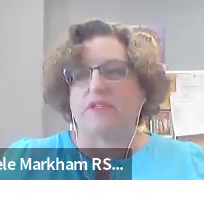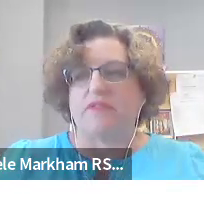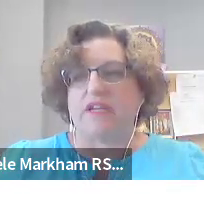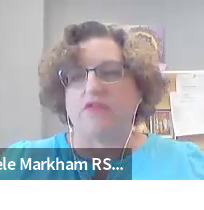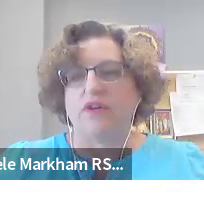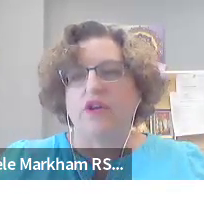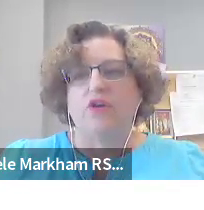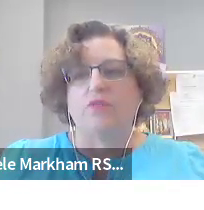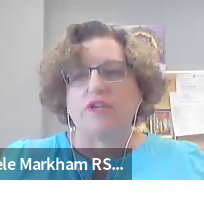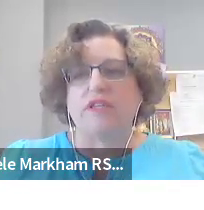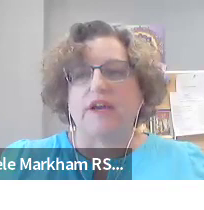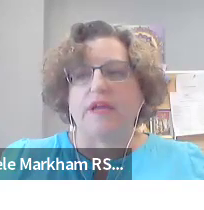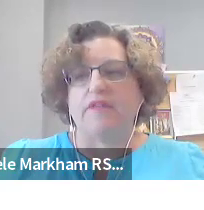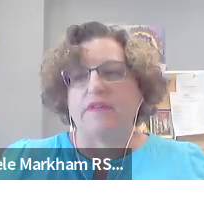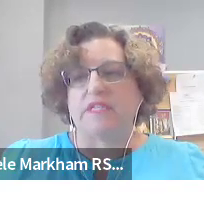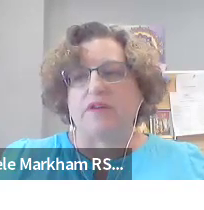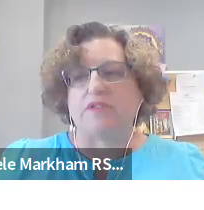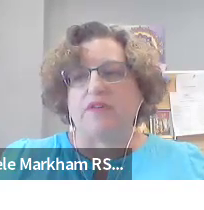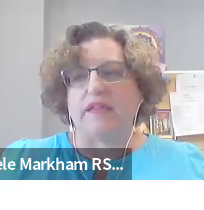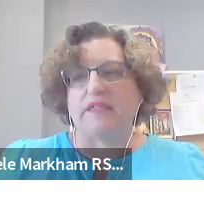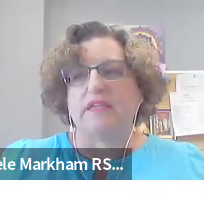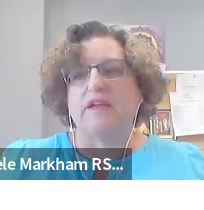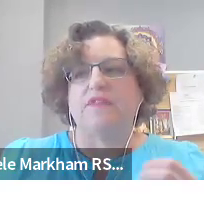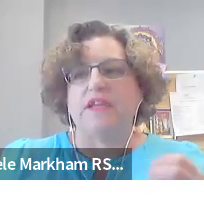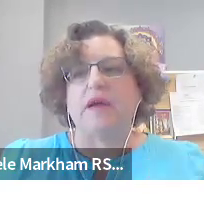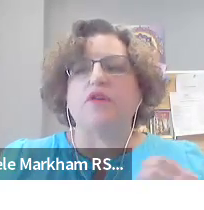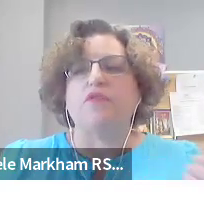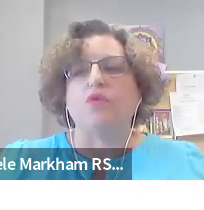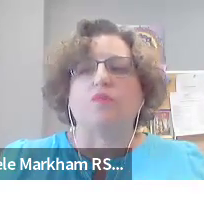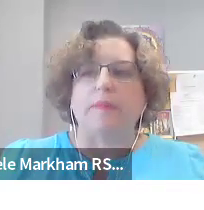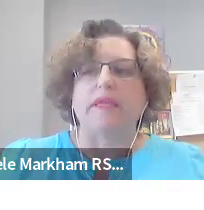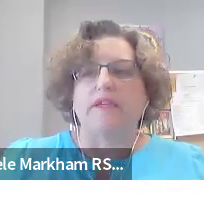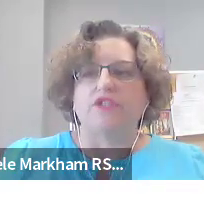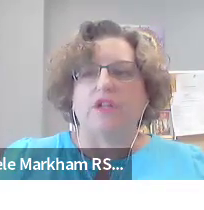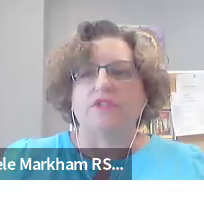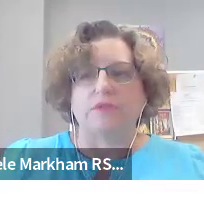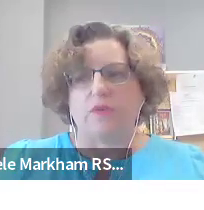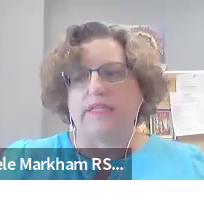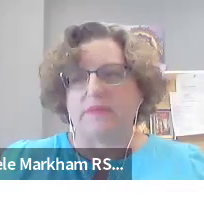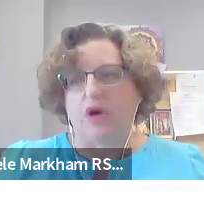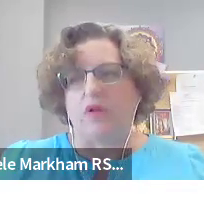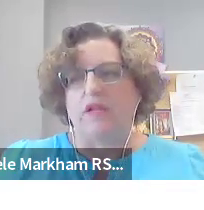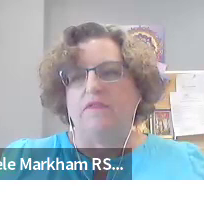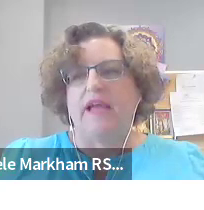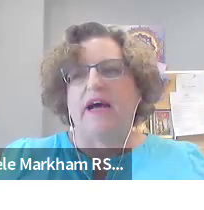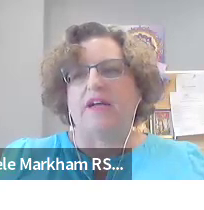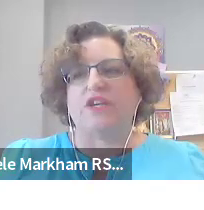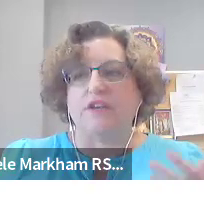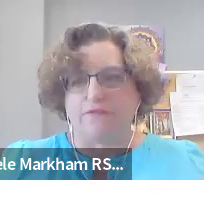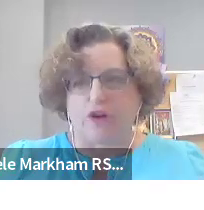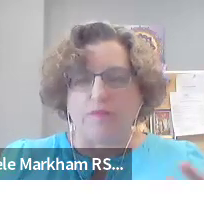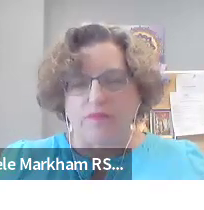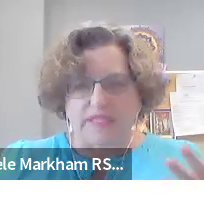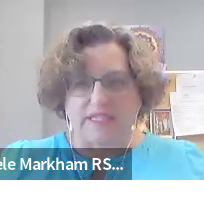that experience in Vancouver, who had worked in the area of spousal violence, the number of older women in shelters was quite small.